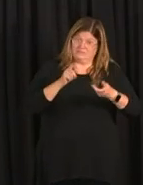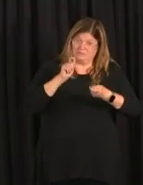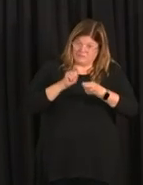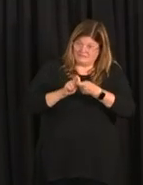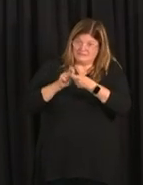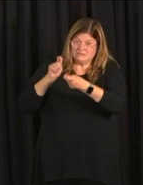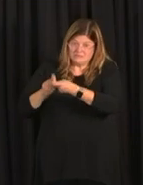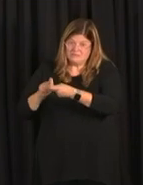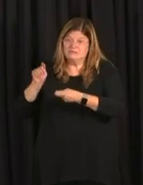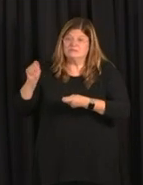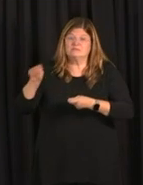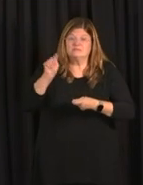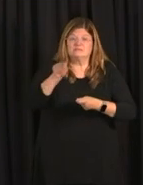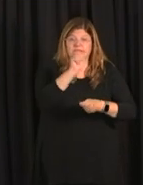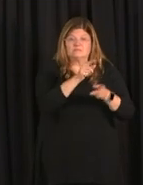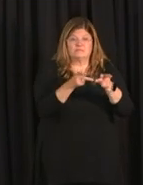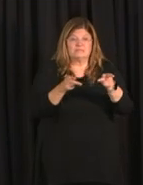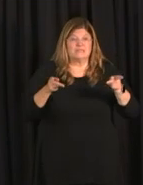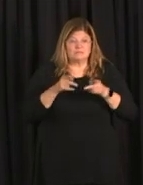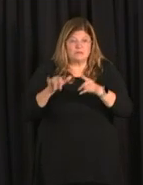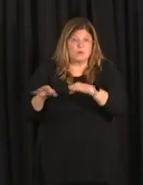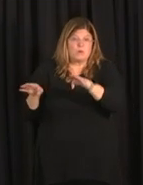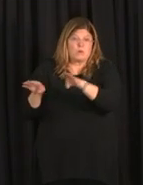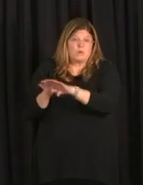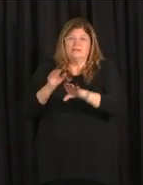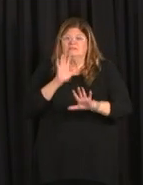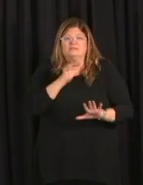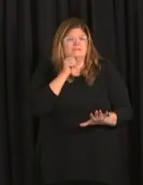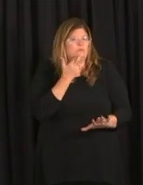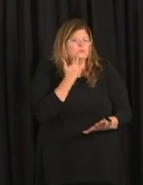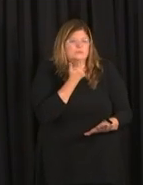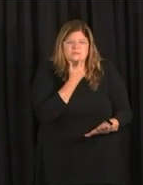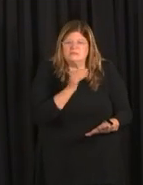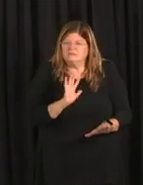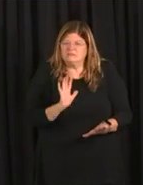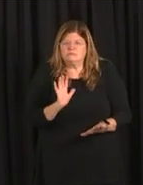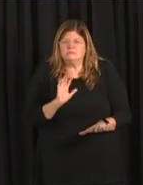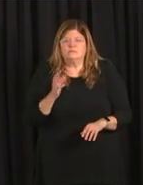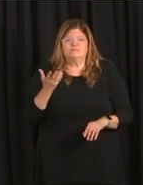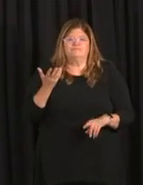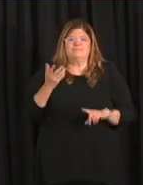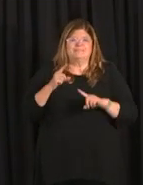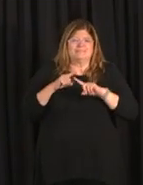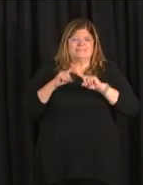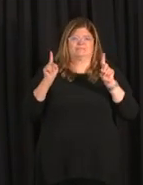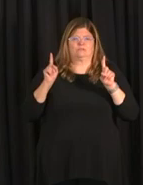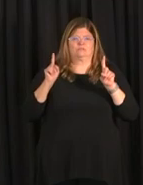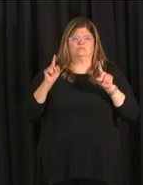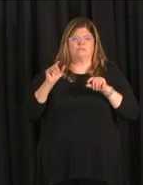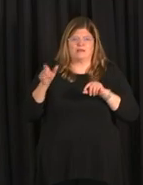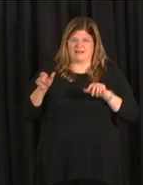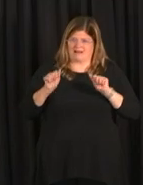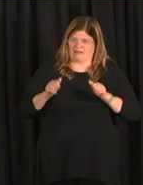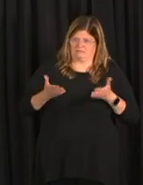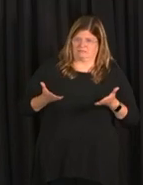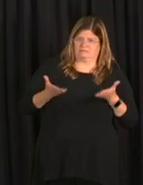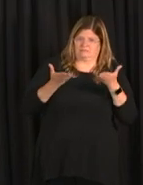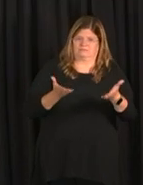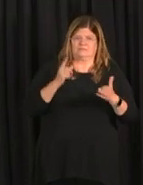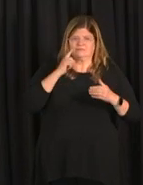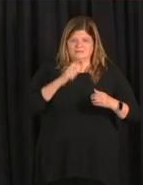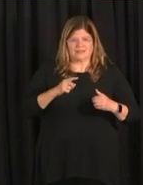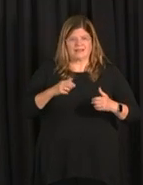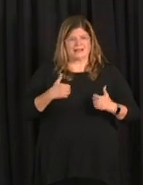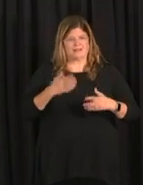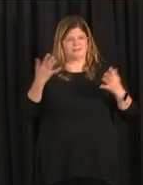will probably last to open, that, you know, they're not restaurants, they only have ability to offer things to live